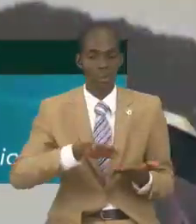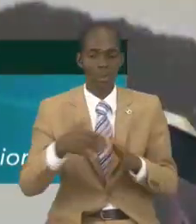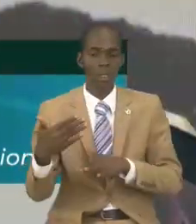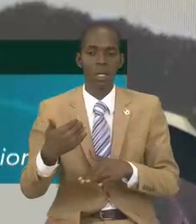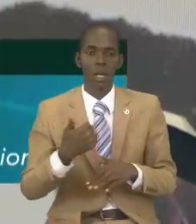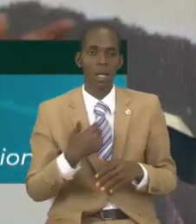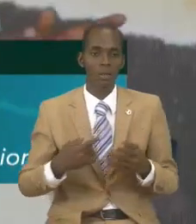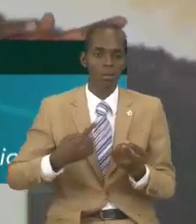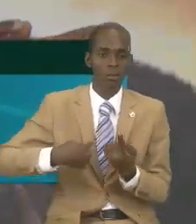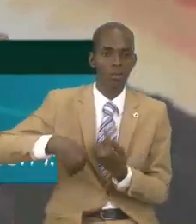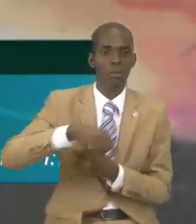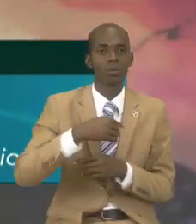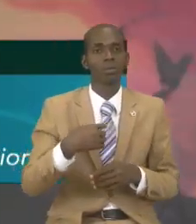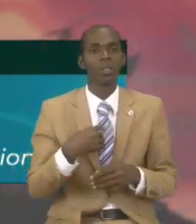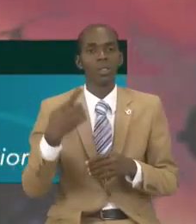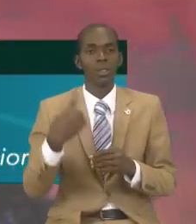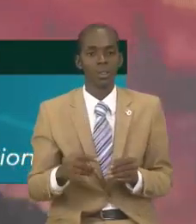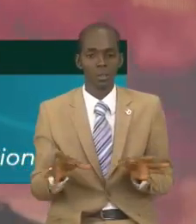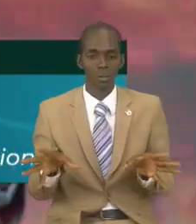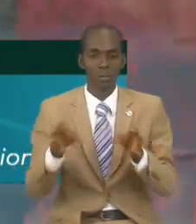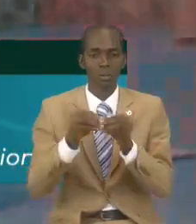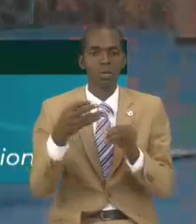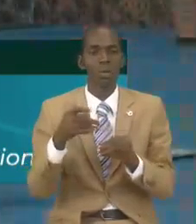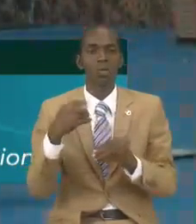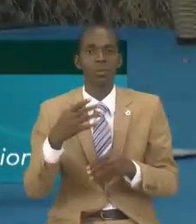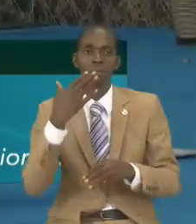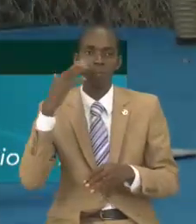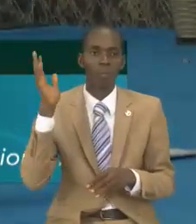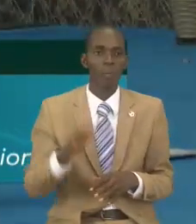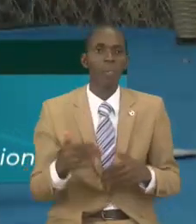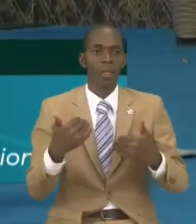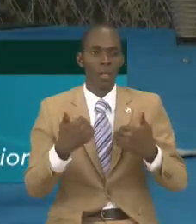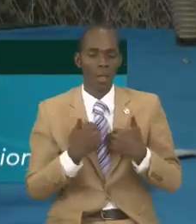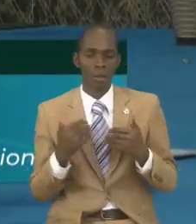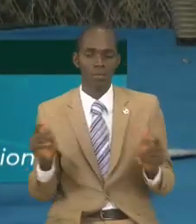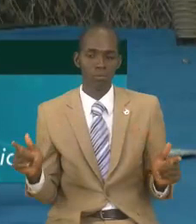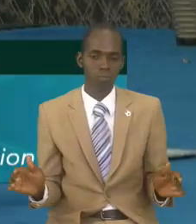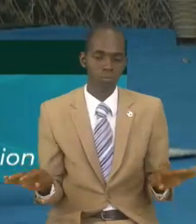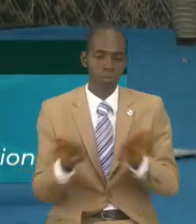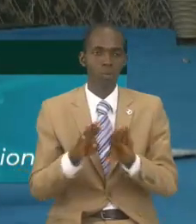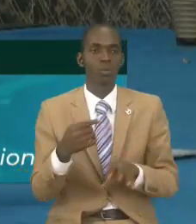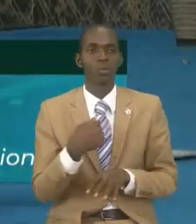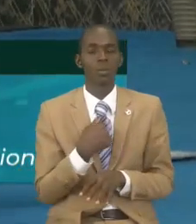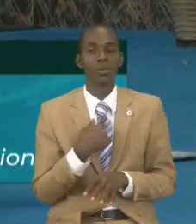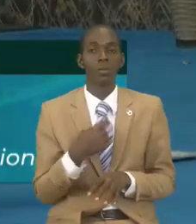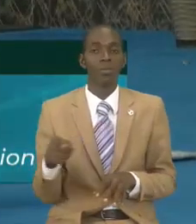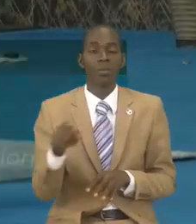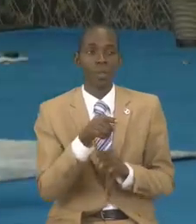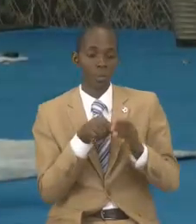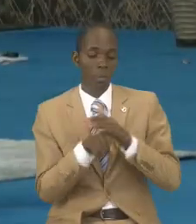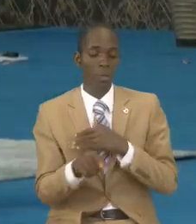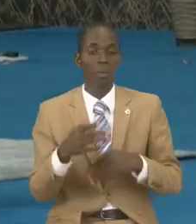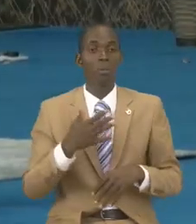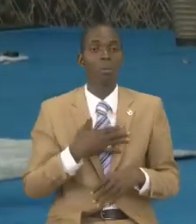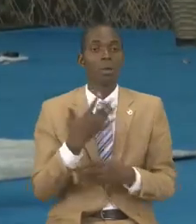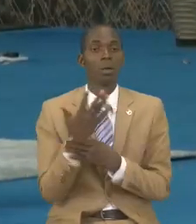The assembly of the wicked have enclosed me. Look at this, look at this. They pierce my